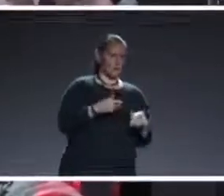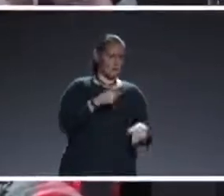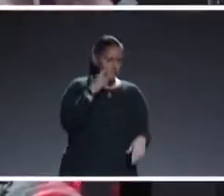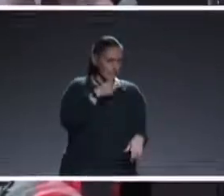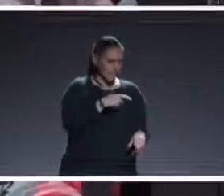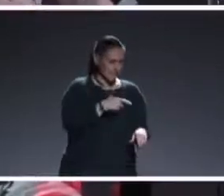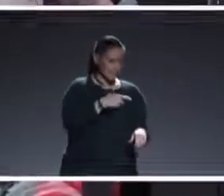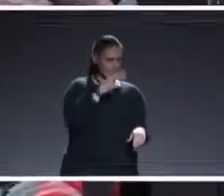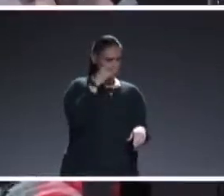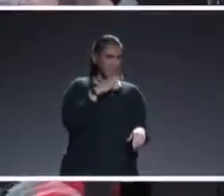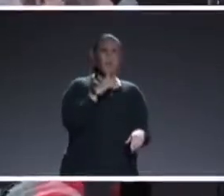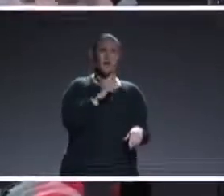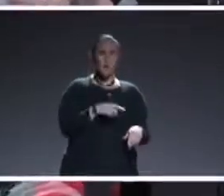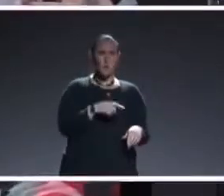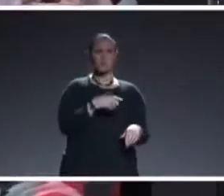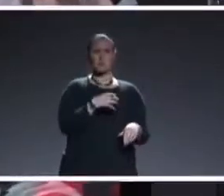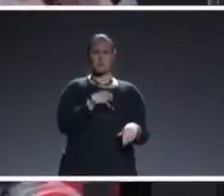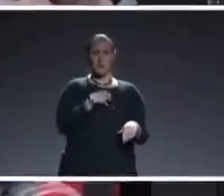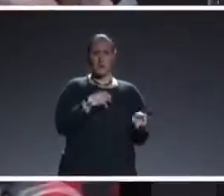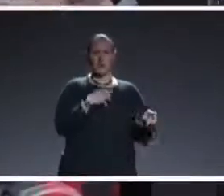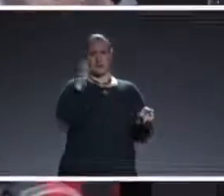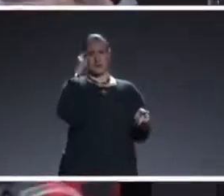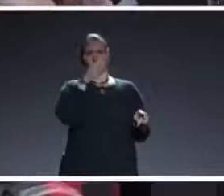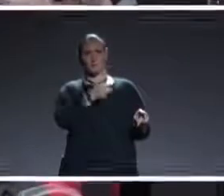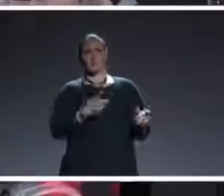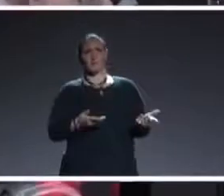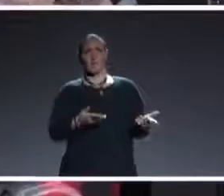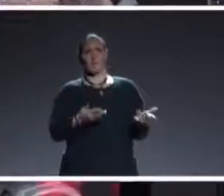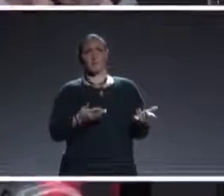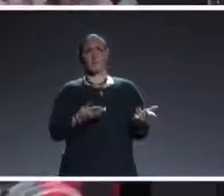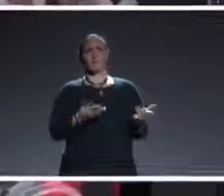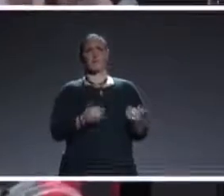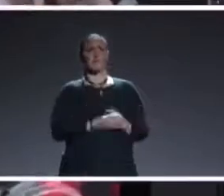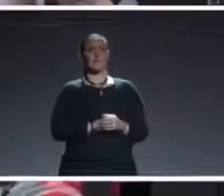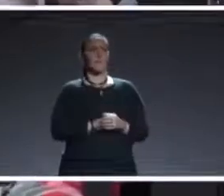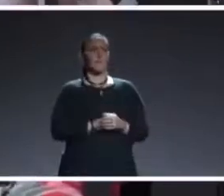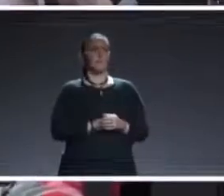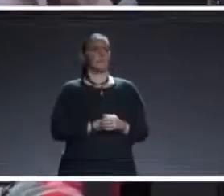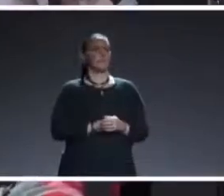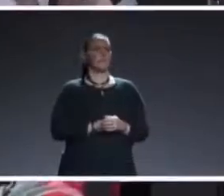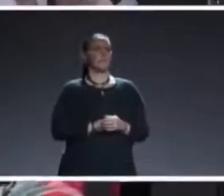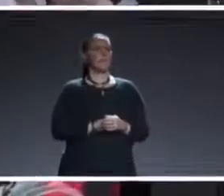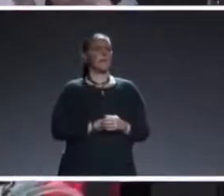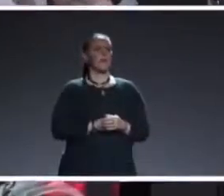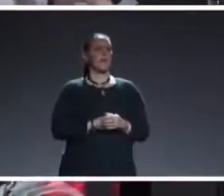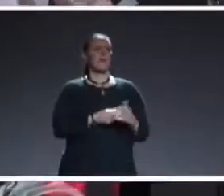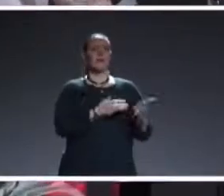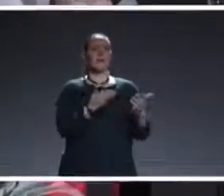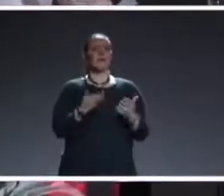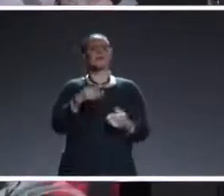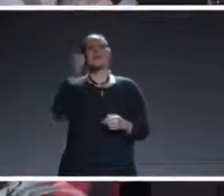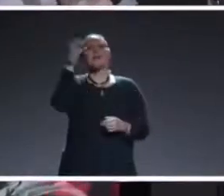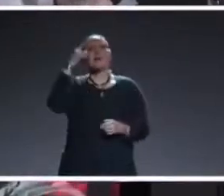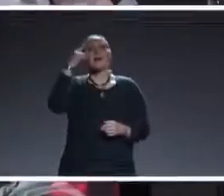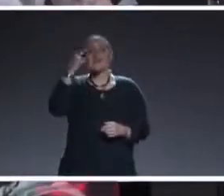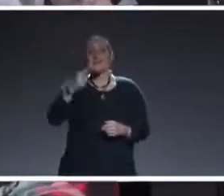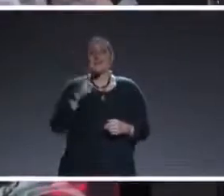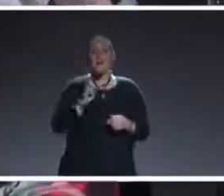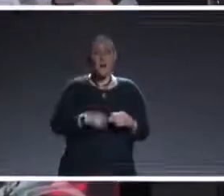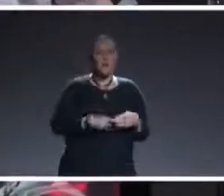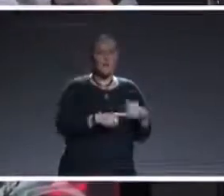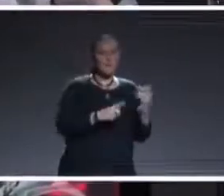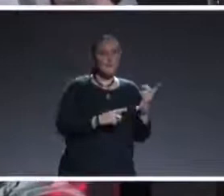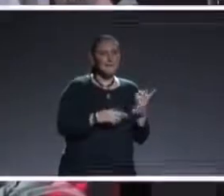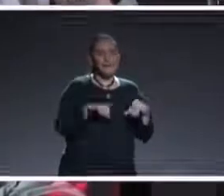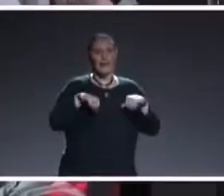I kind of, you know that their lives are going to end, and yet it was